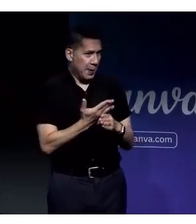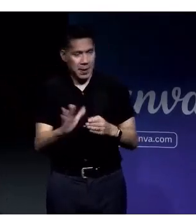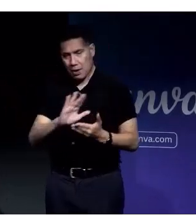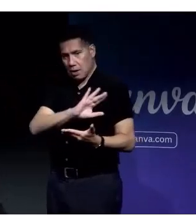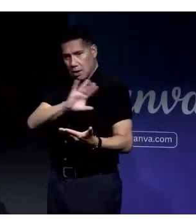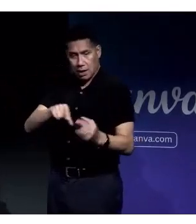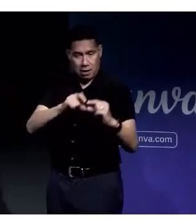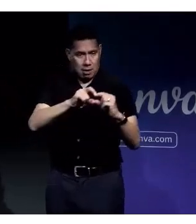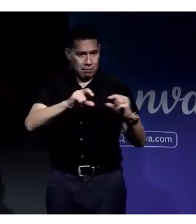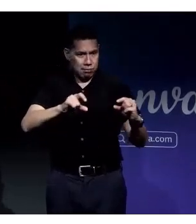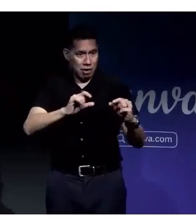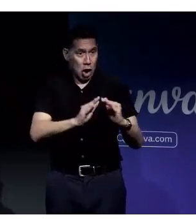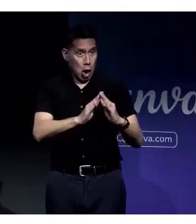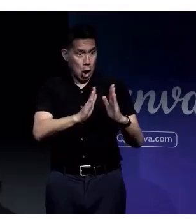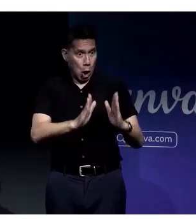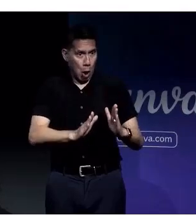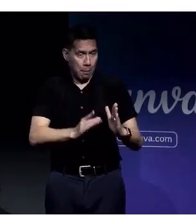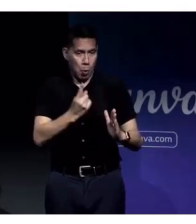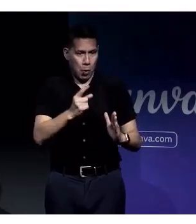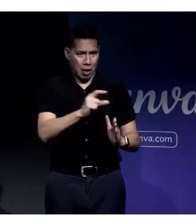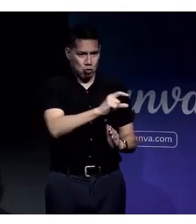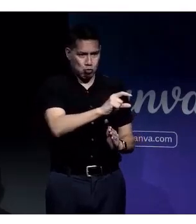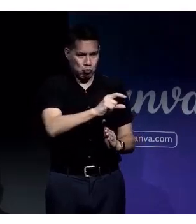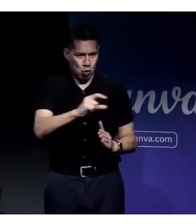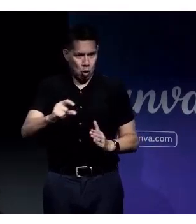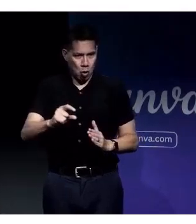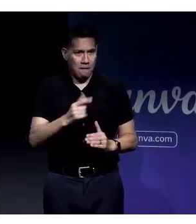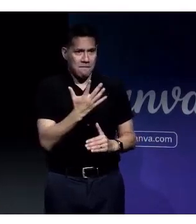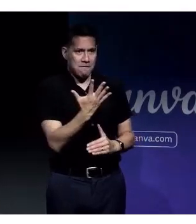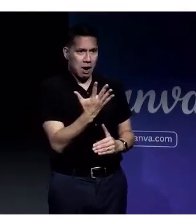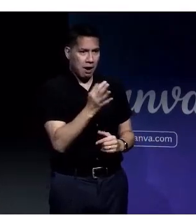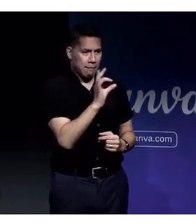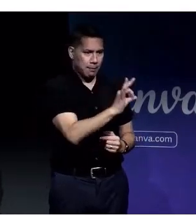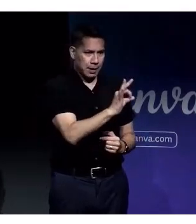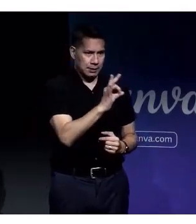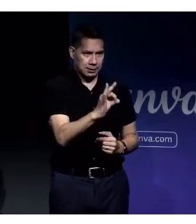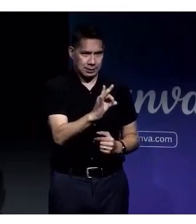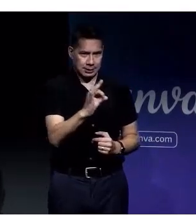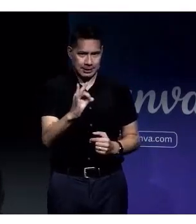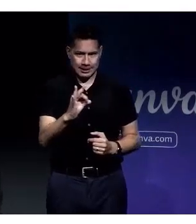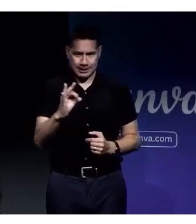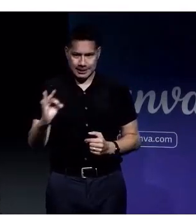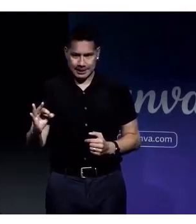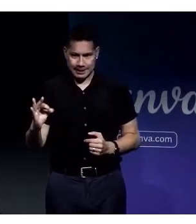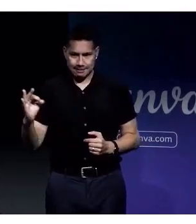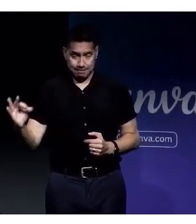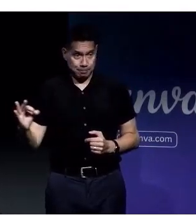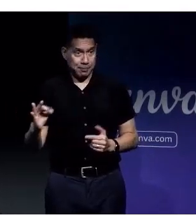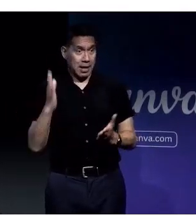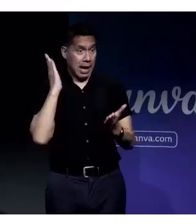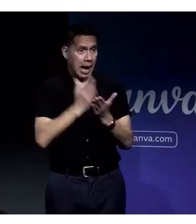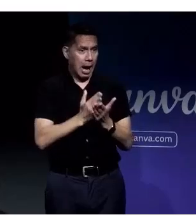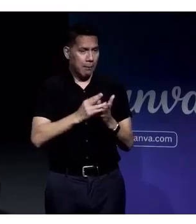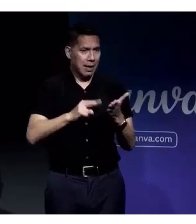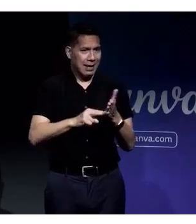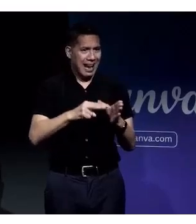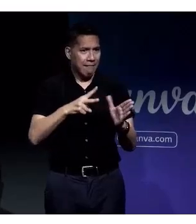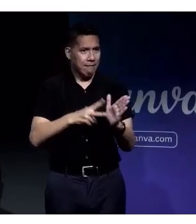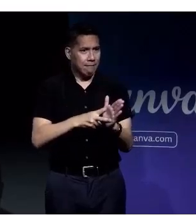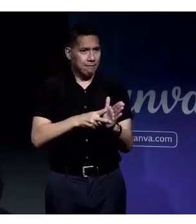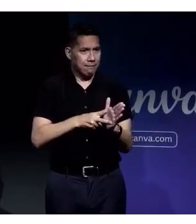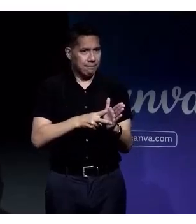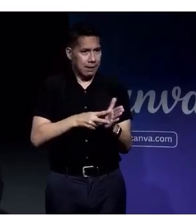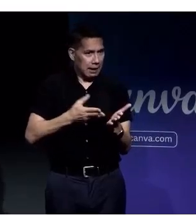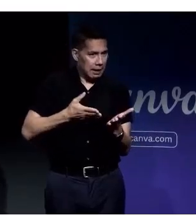middle of the homepage. It is 1 row of 5 buttons. And it's essentially a navigation